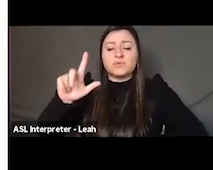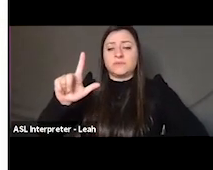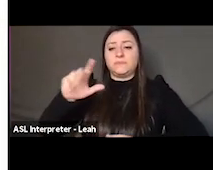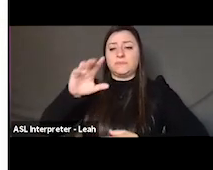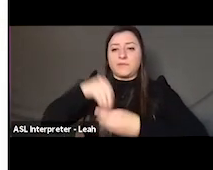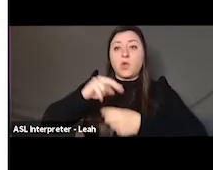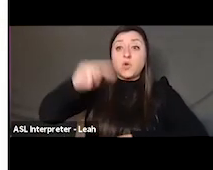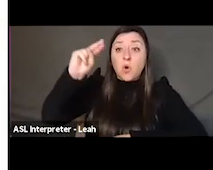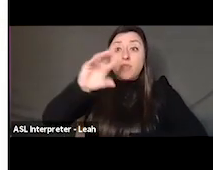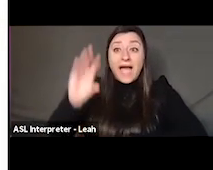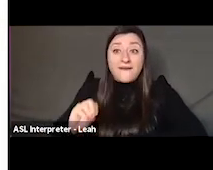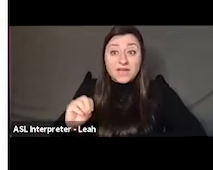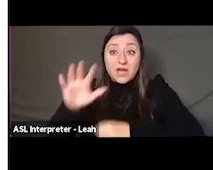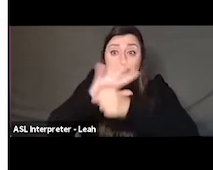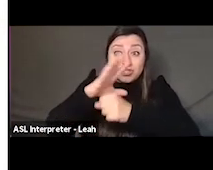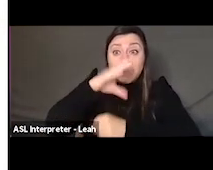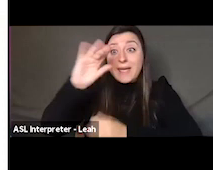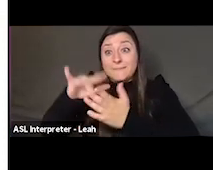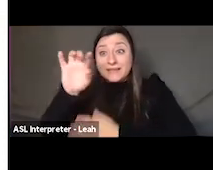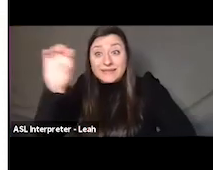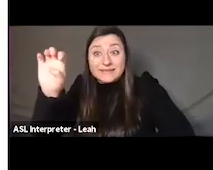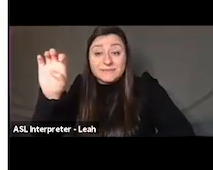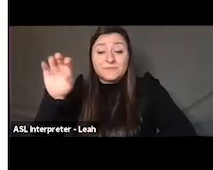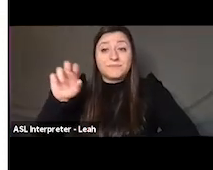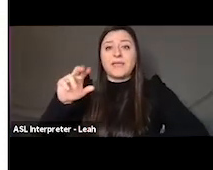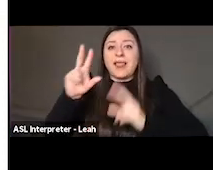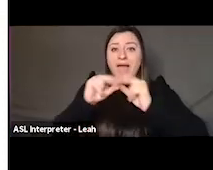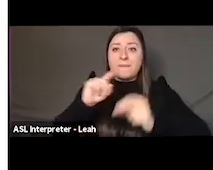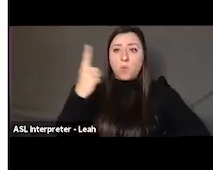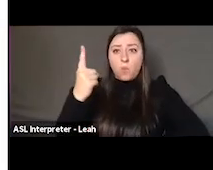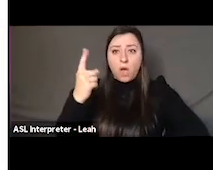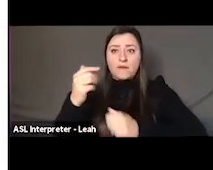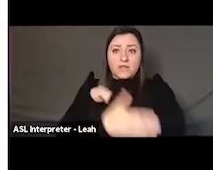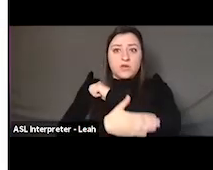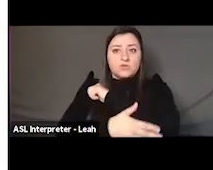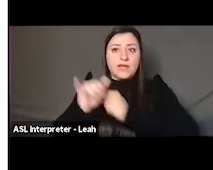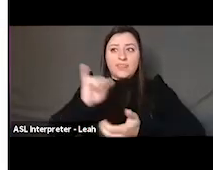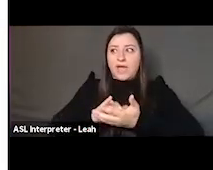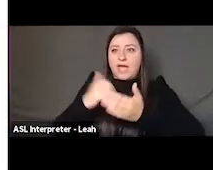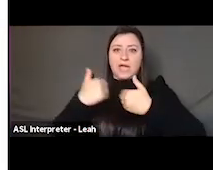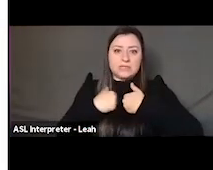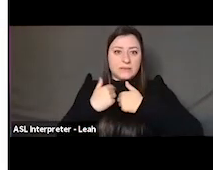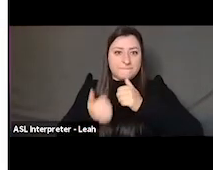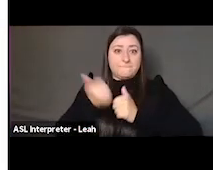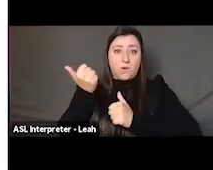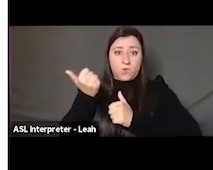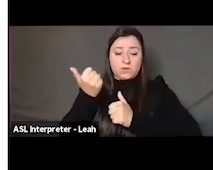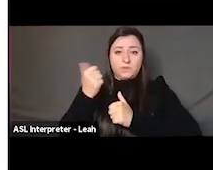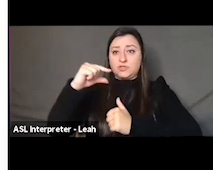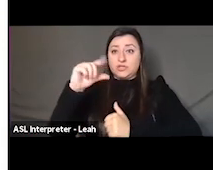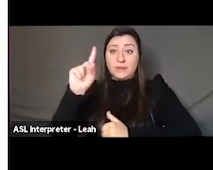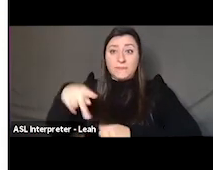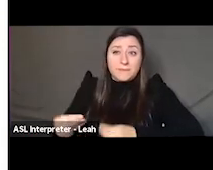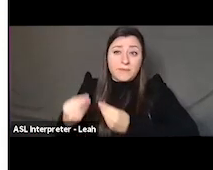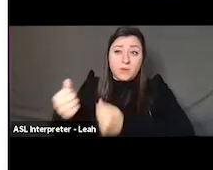Lebanon is one of the countries that spends the most of its GDP on dealing with the effects